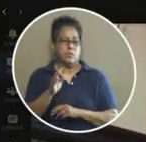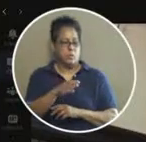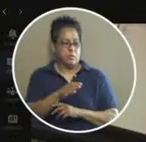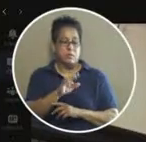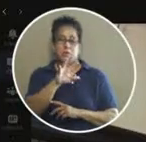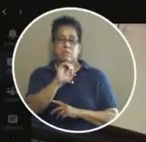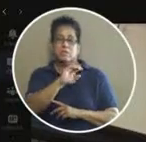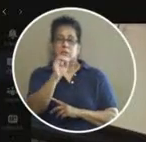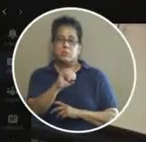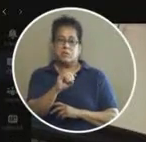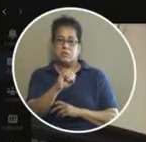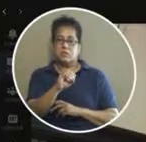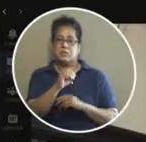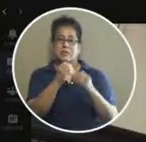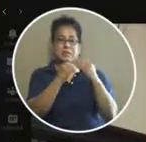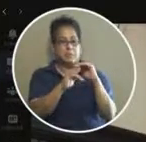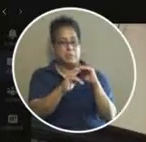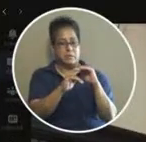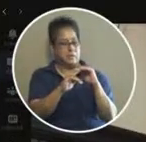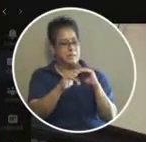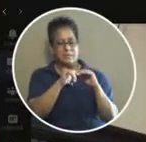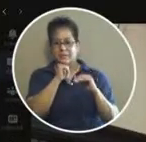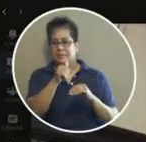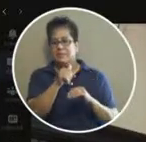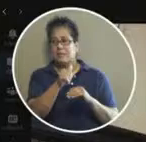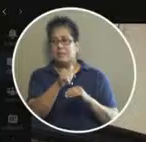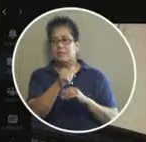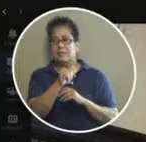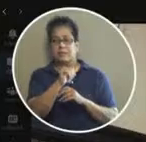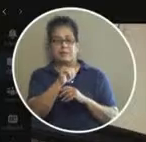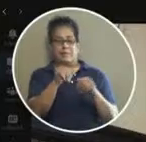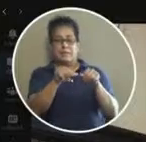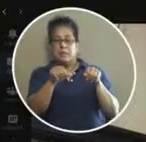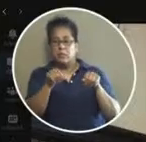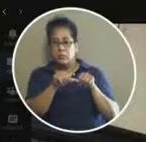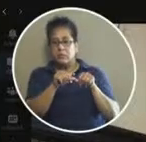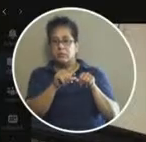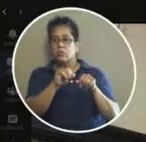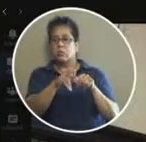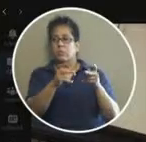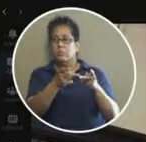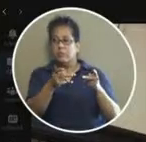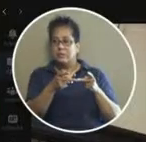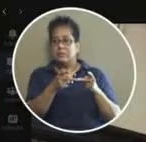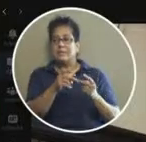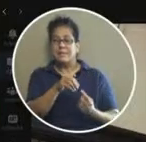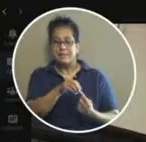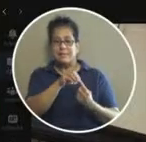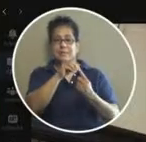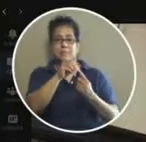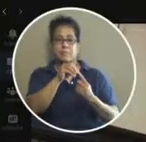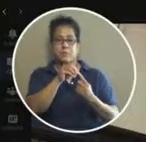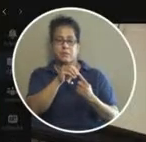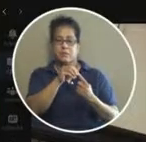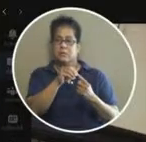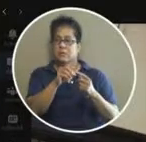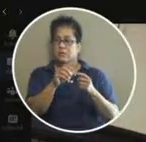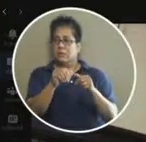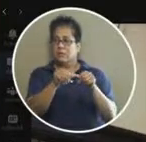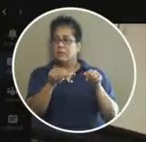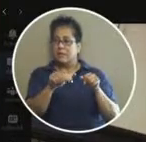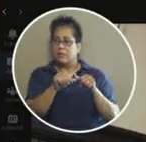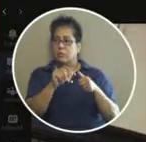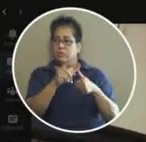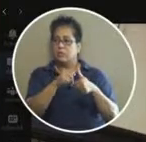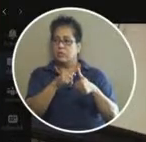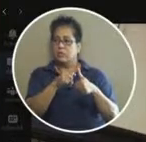The 50% occupancy limit doesn't apply to outdoor areas, events, or establishments, except with the following areas